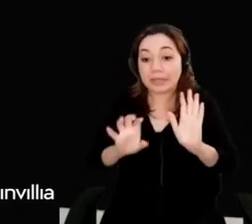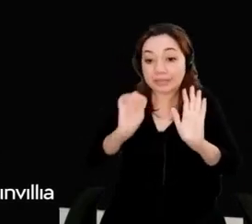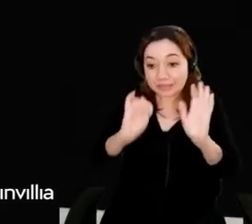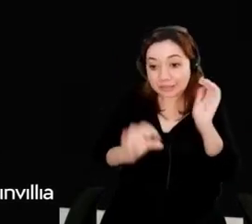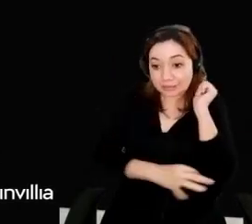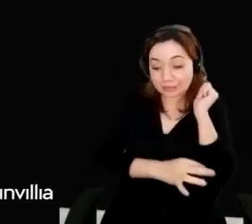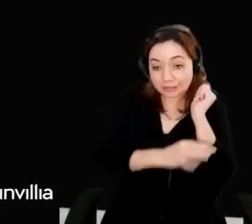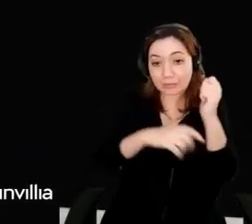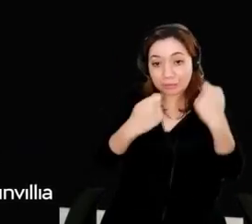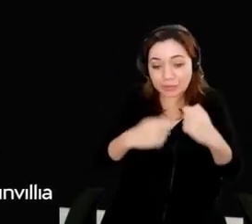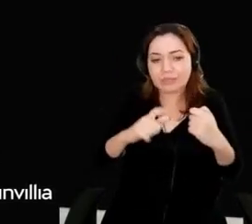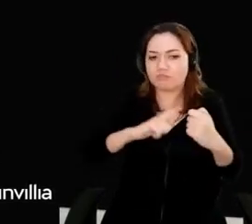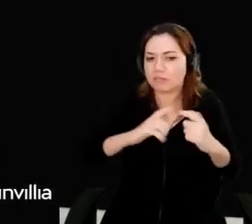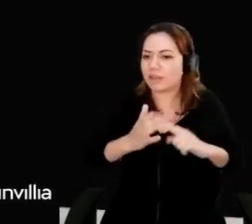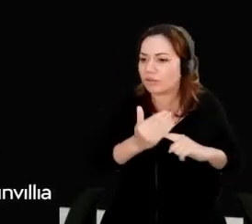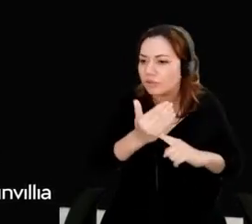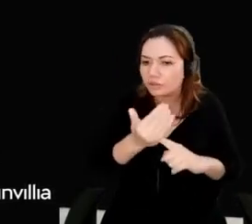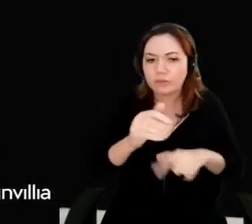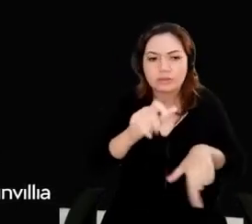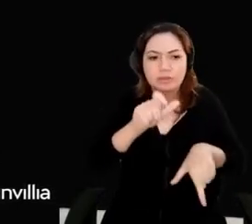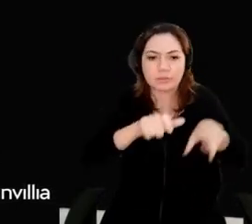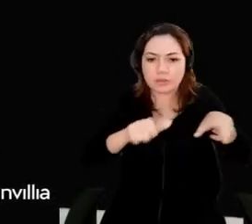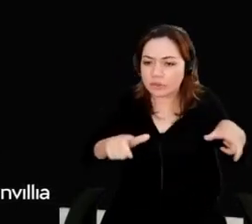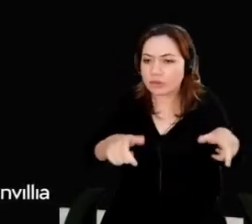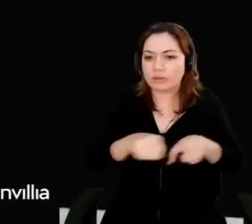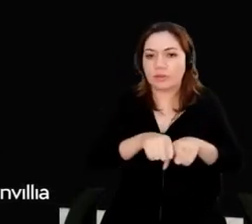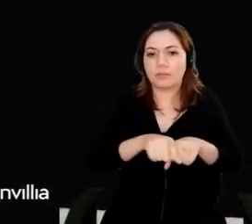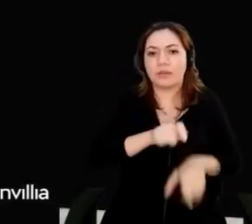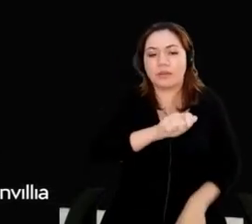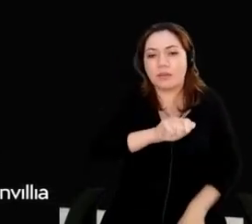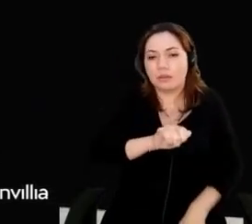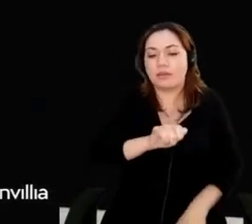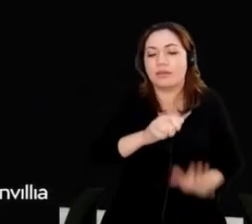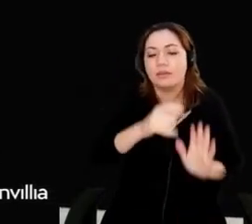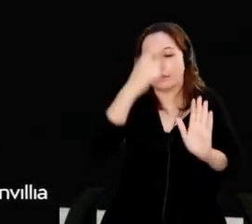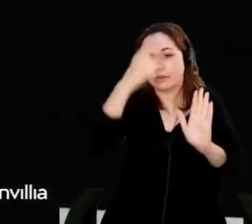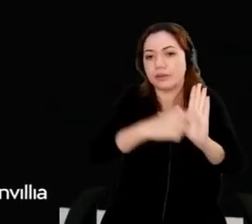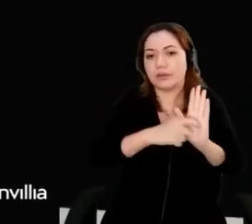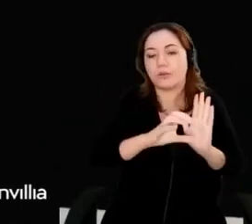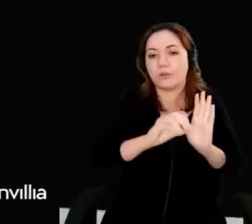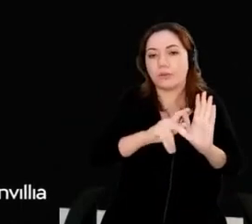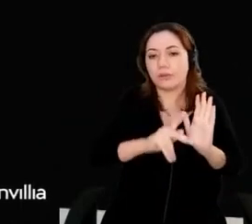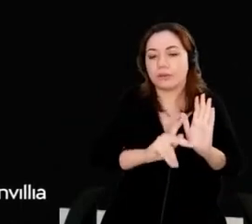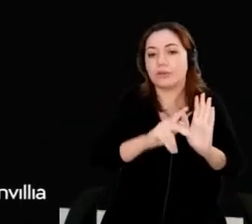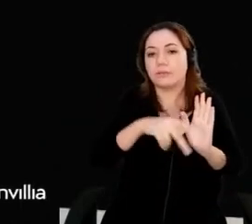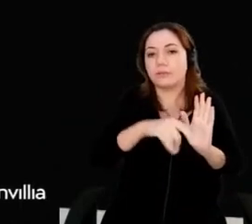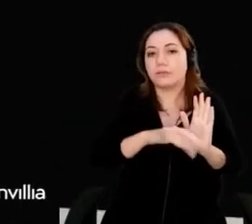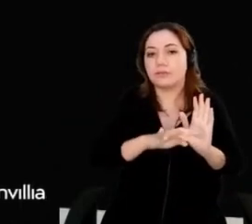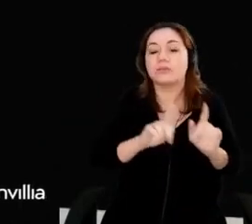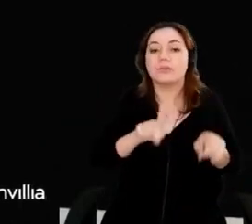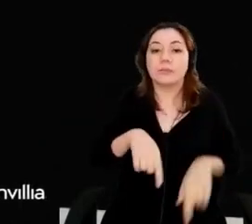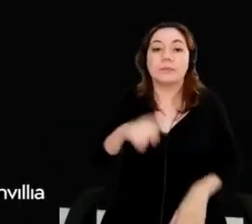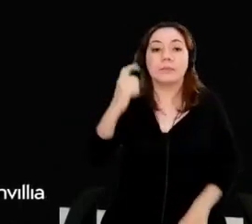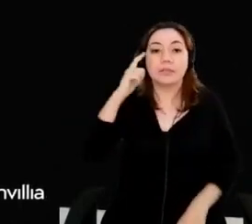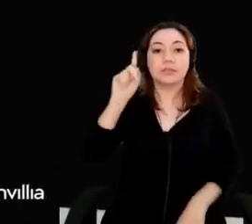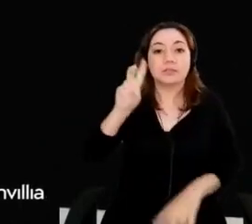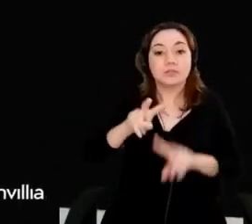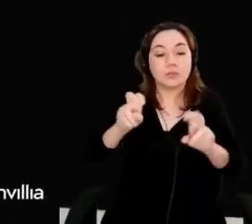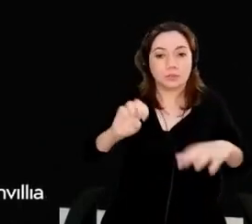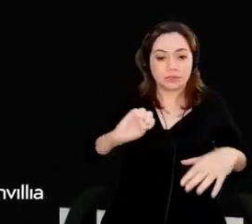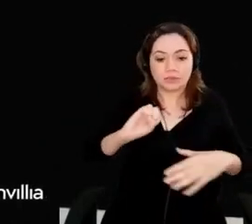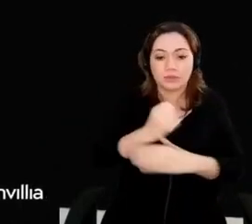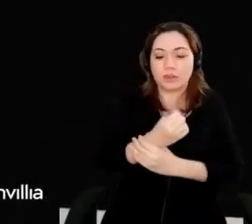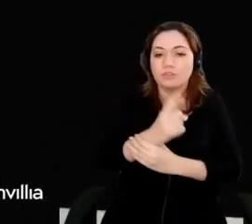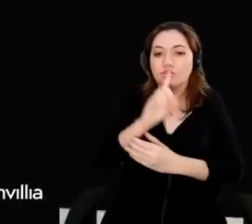people, AI cockpit. We think about security from the ground up. We call